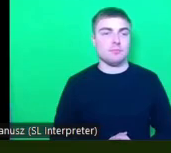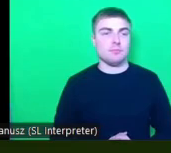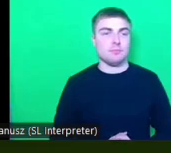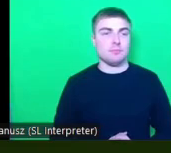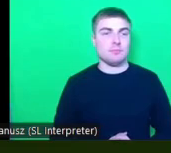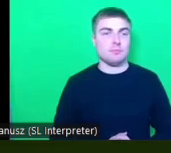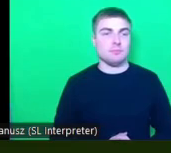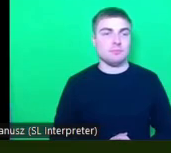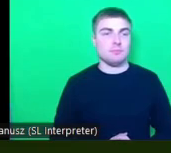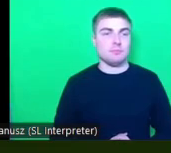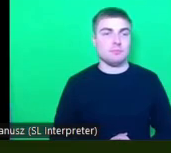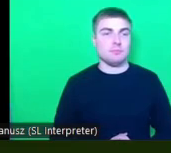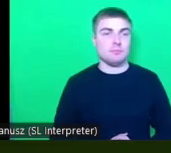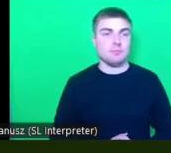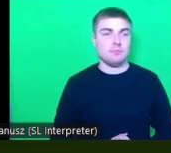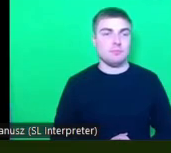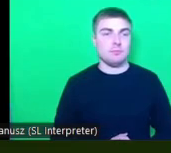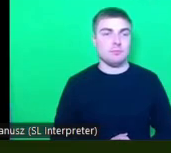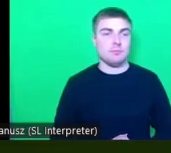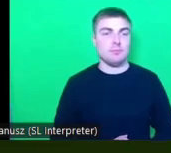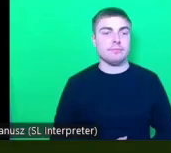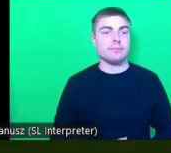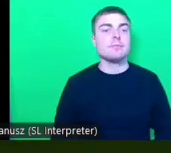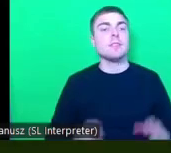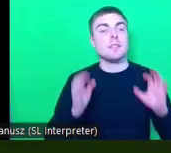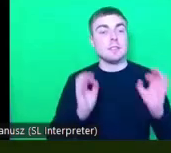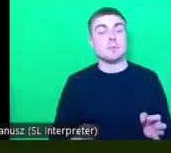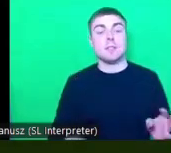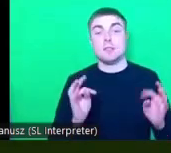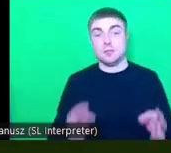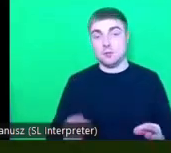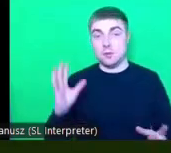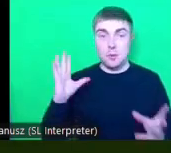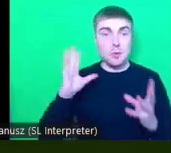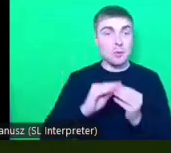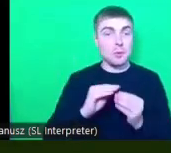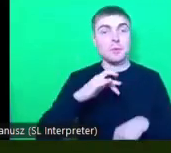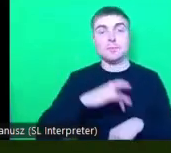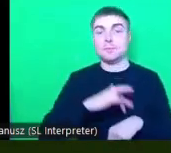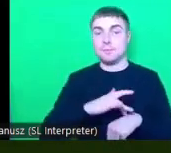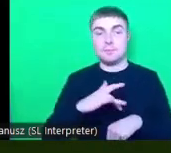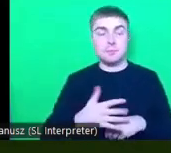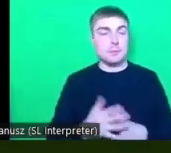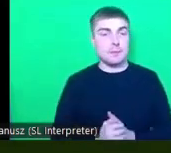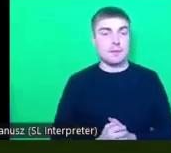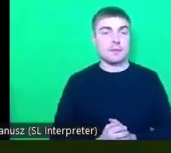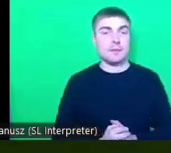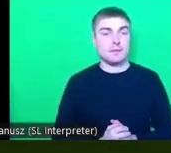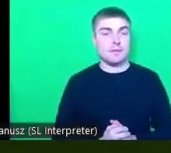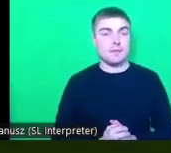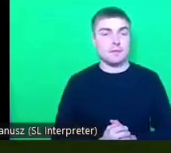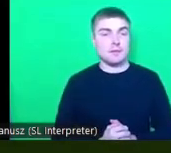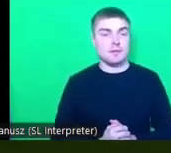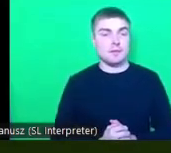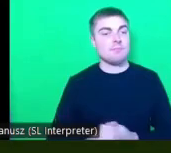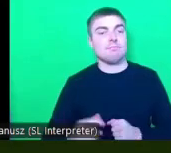So just some very brief conclusions from Scandinavia. So we have a very strong